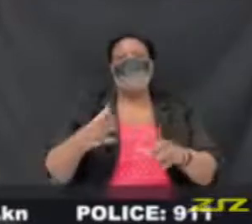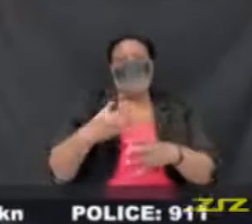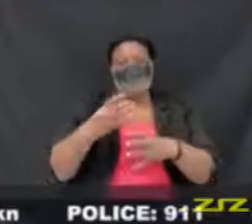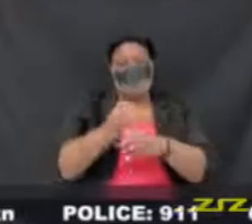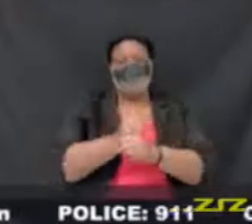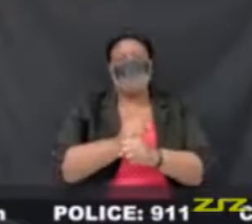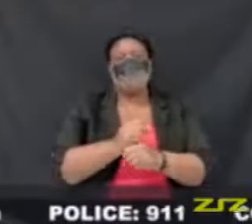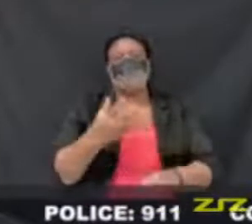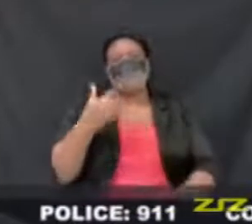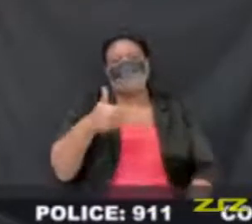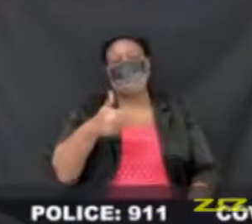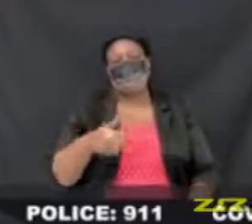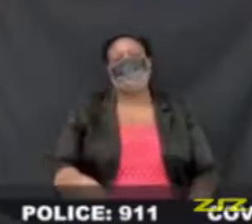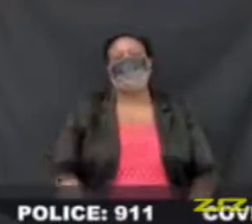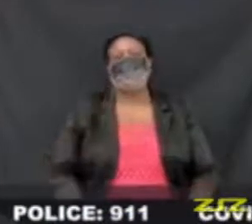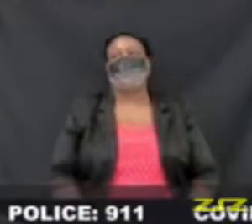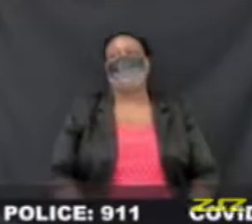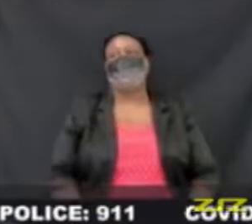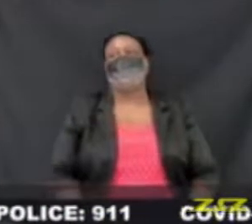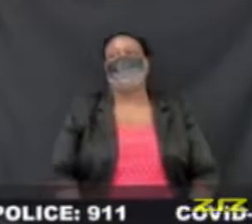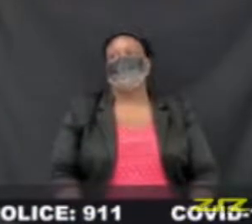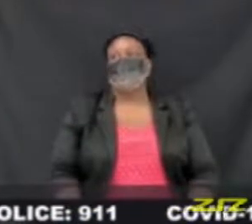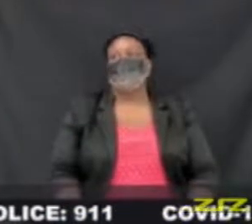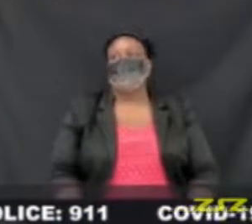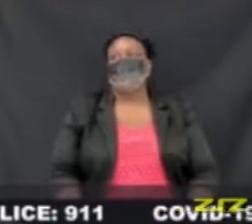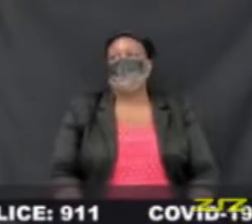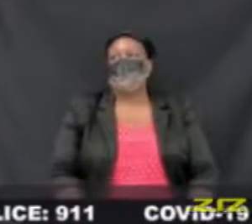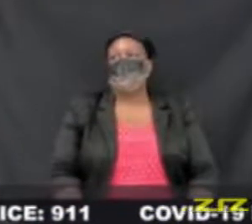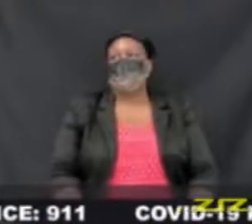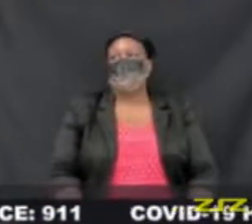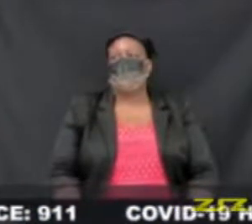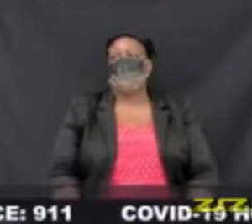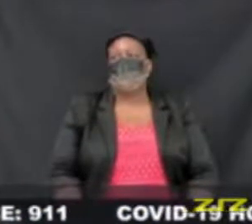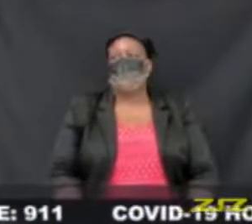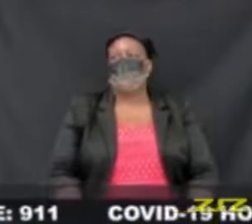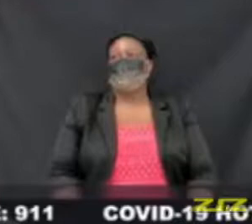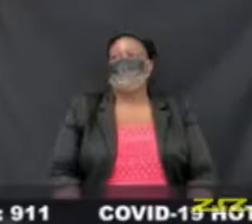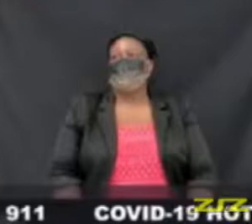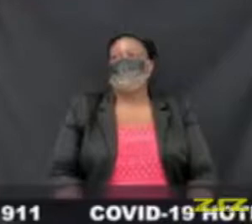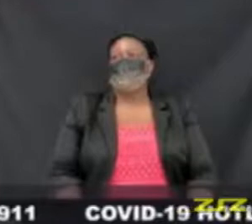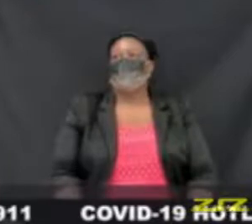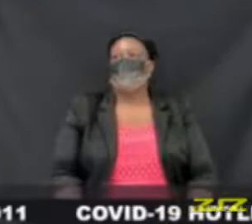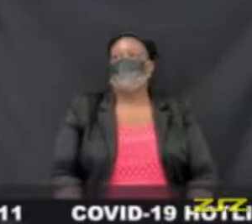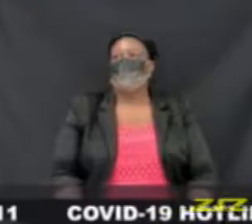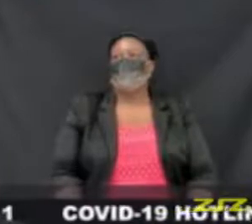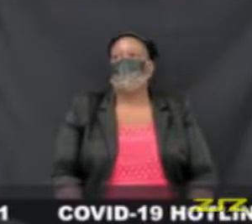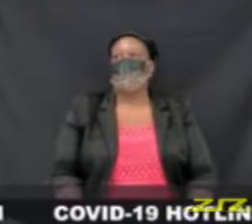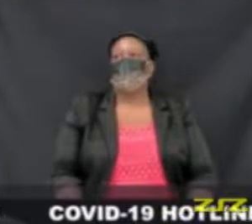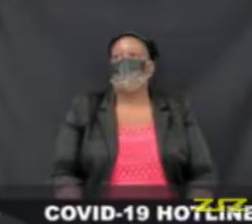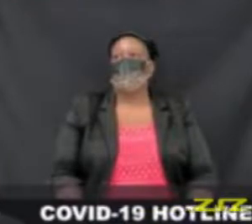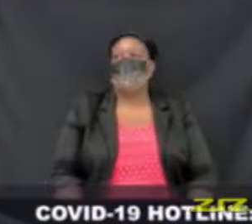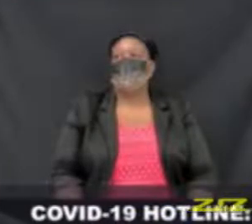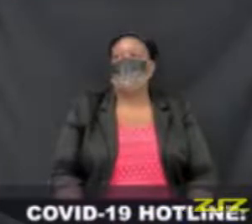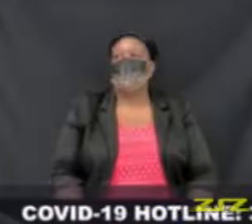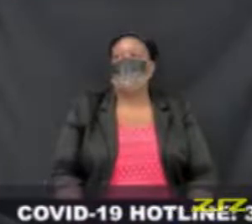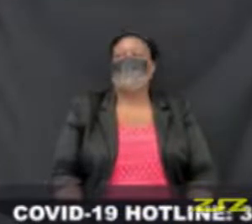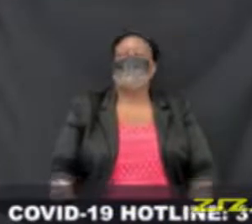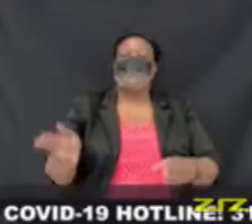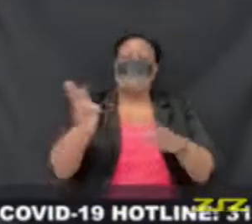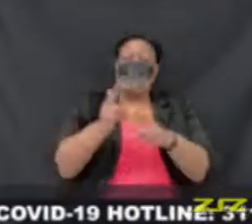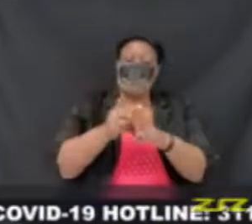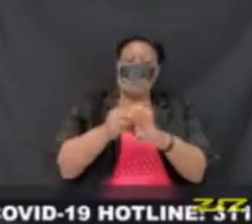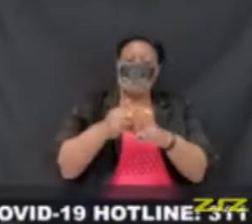building resilience during this time. Subsequent to these meetings, we are going to have meetings with the SCABA, St. Kitts Nevis